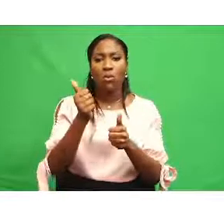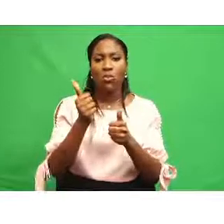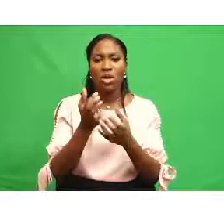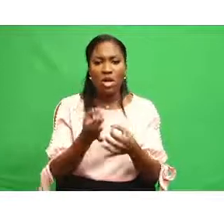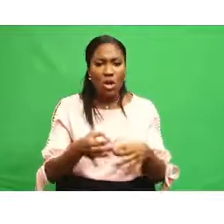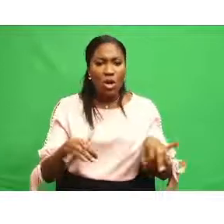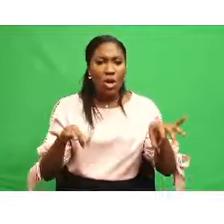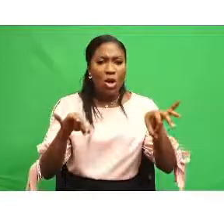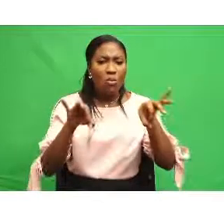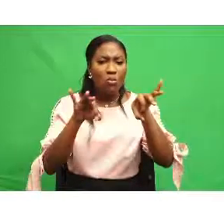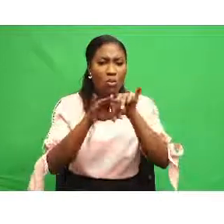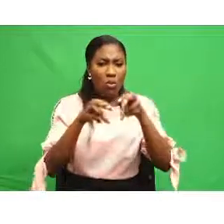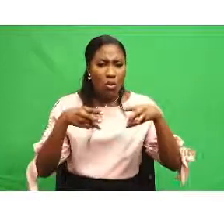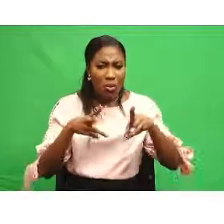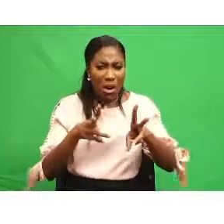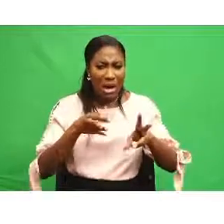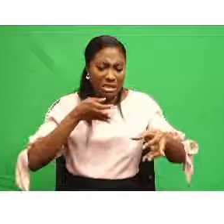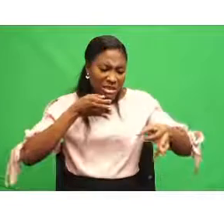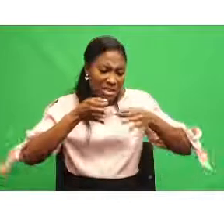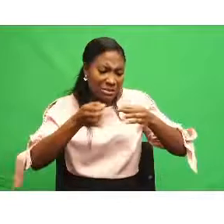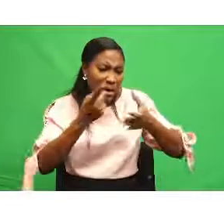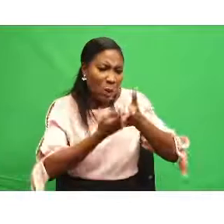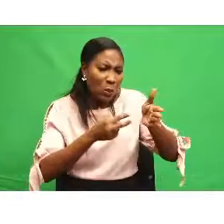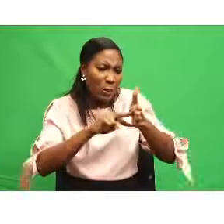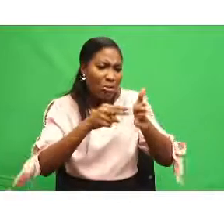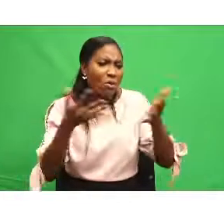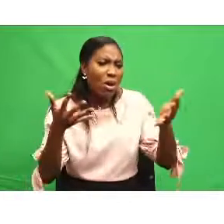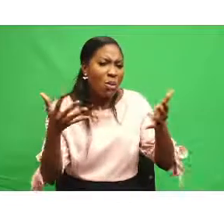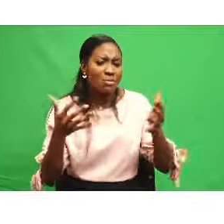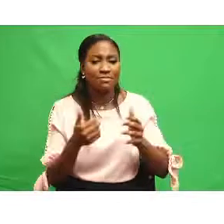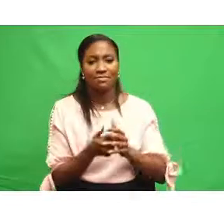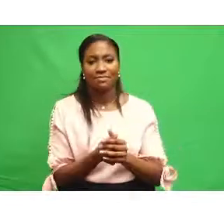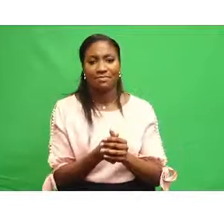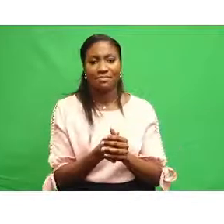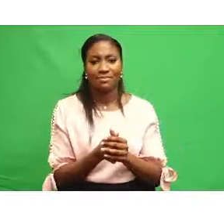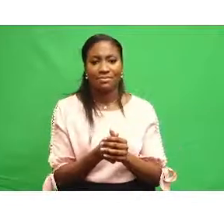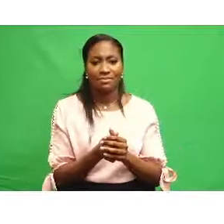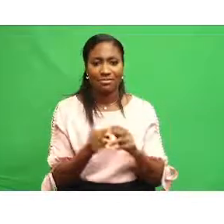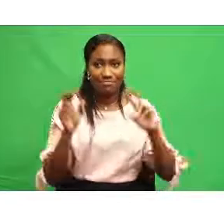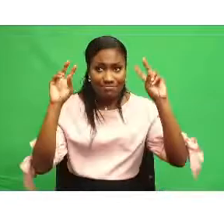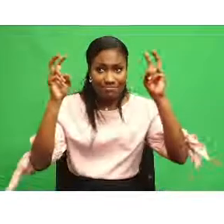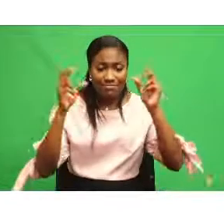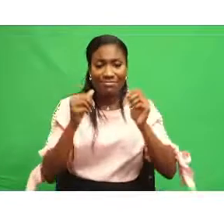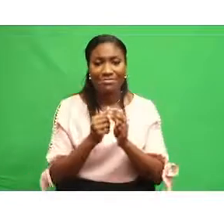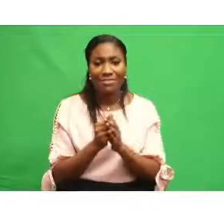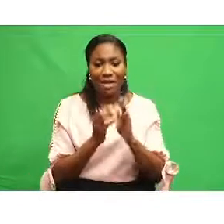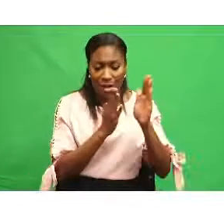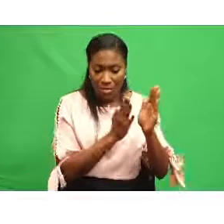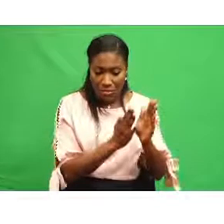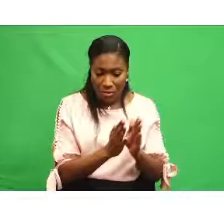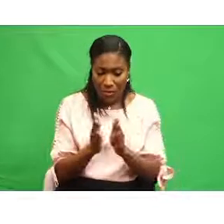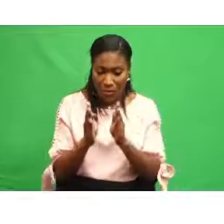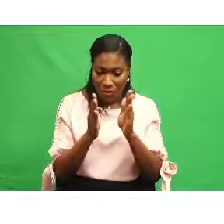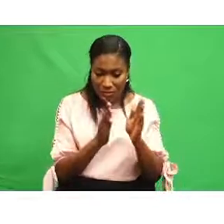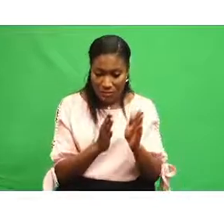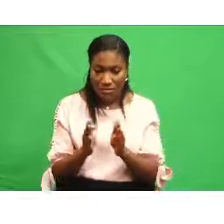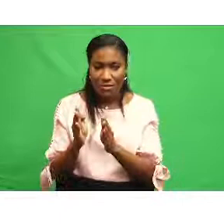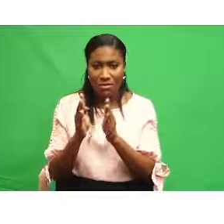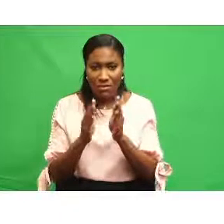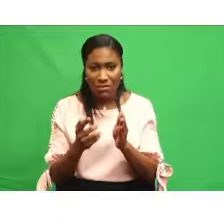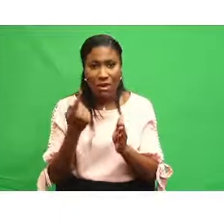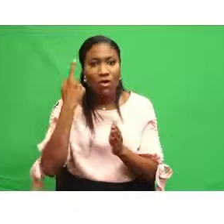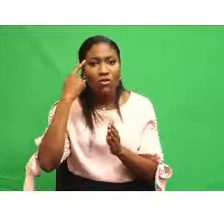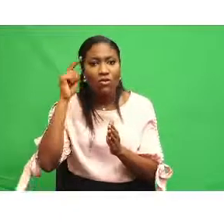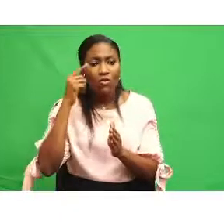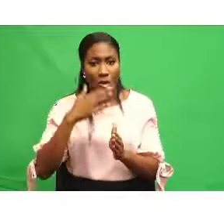definition is this: the process of making plans for the management and